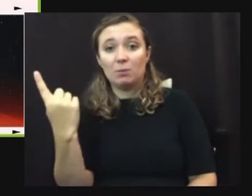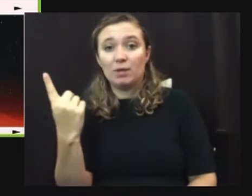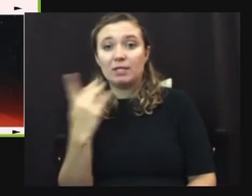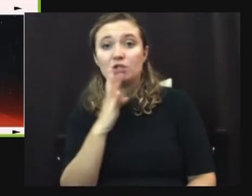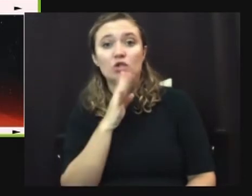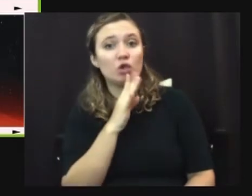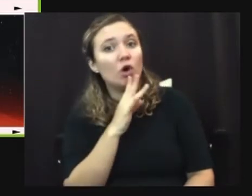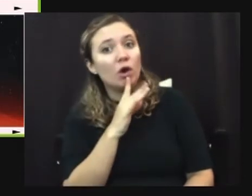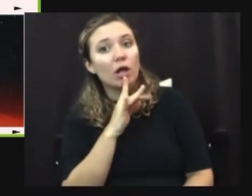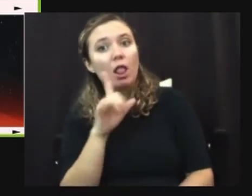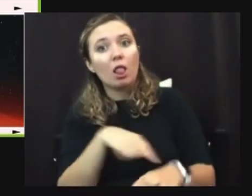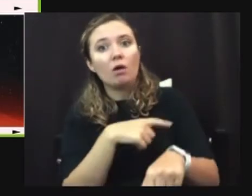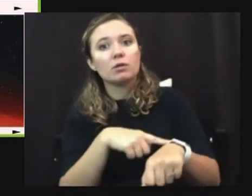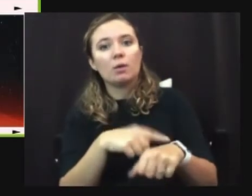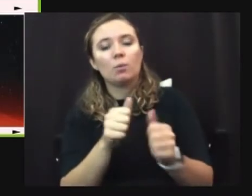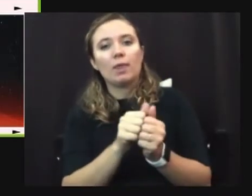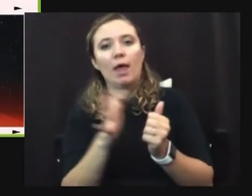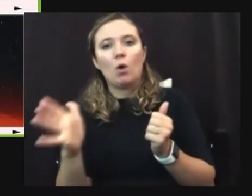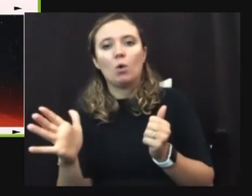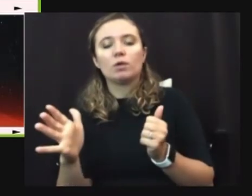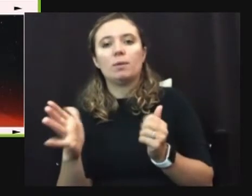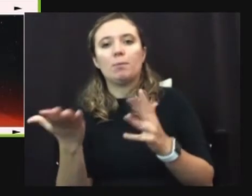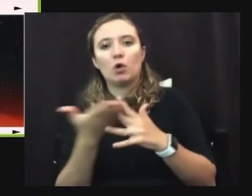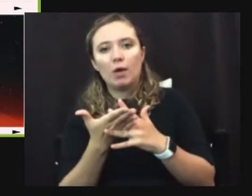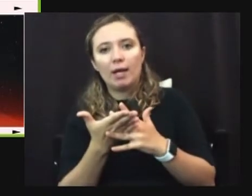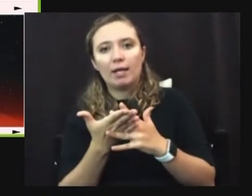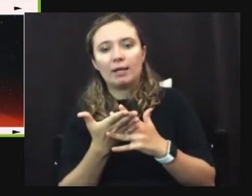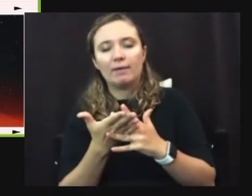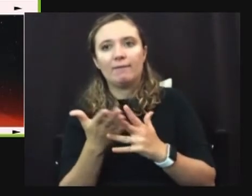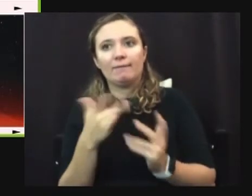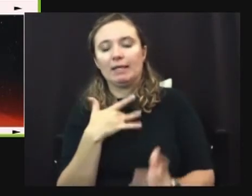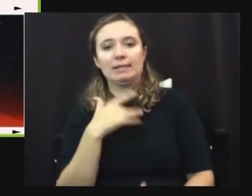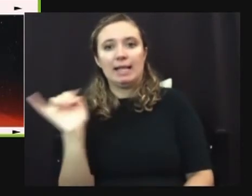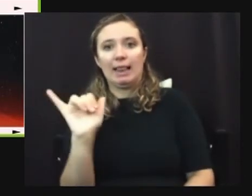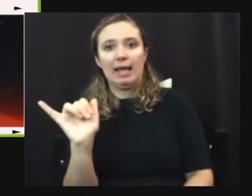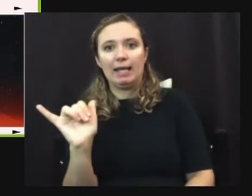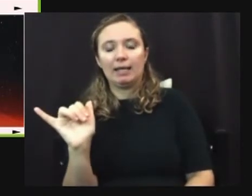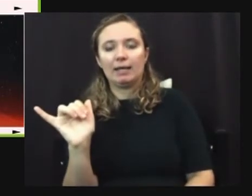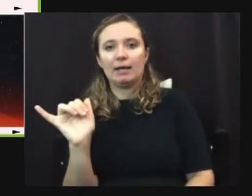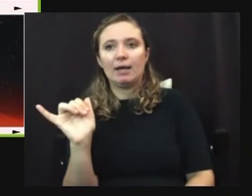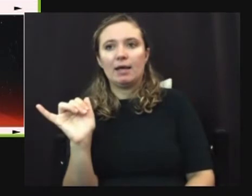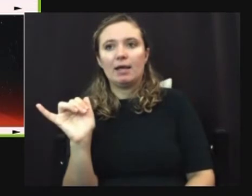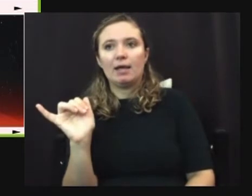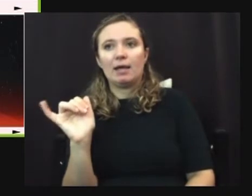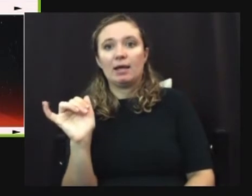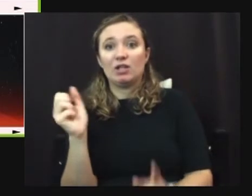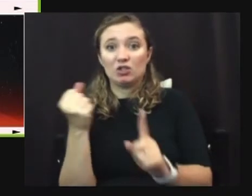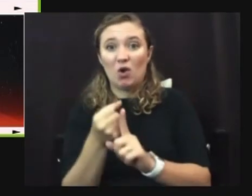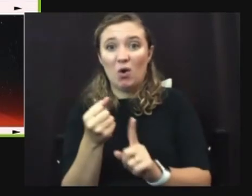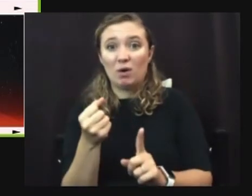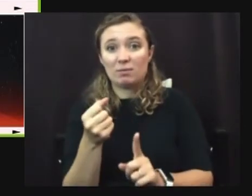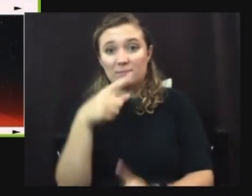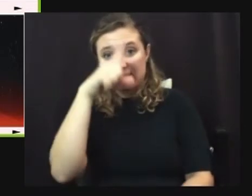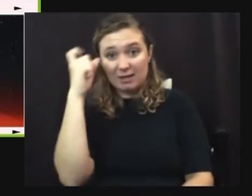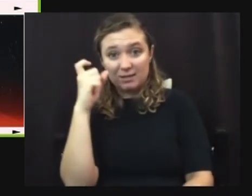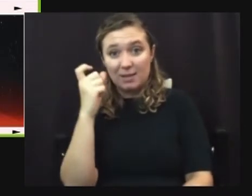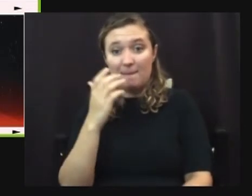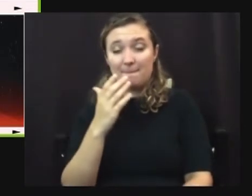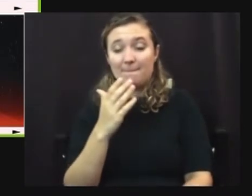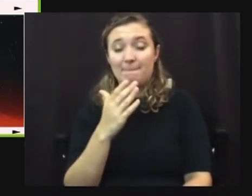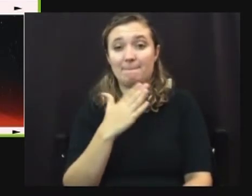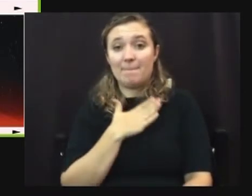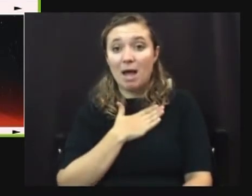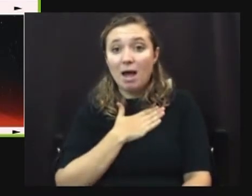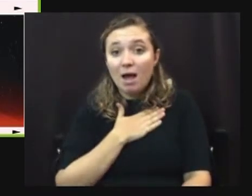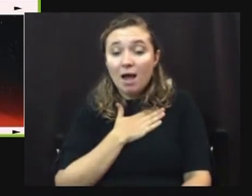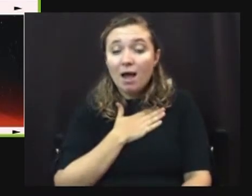can feel like an assault to me when I witness it, because my